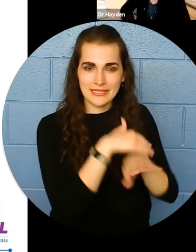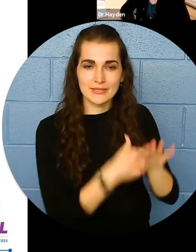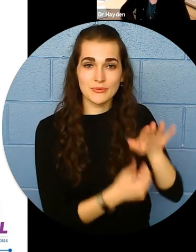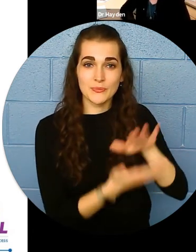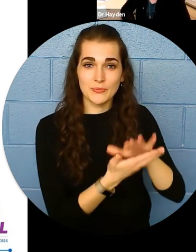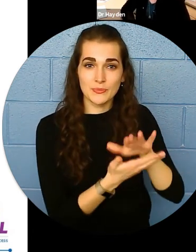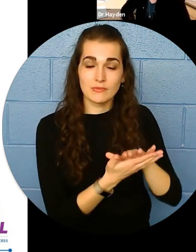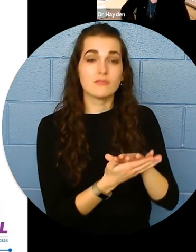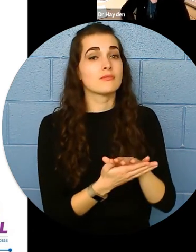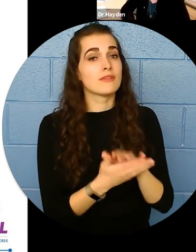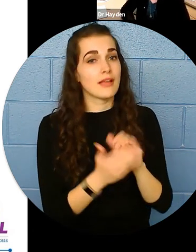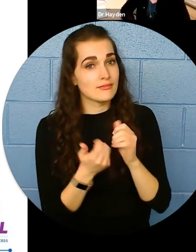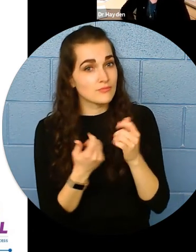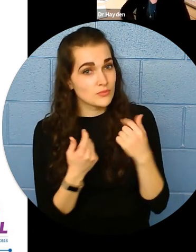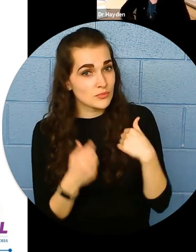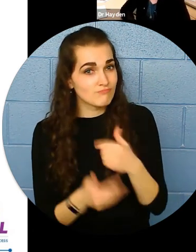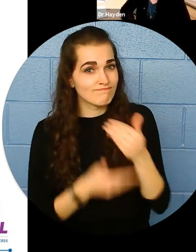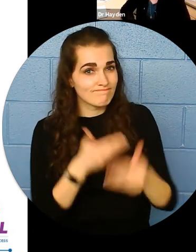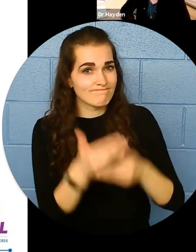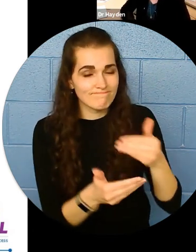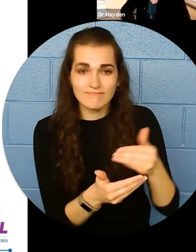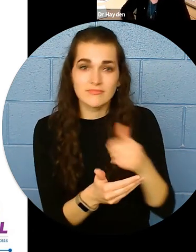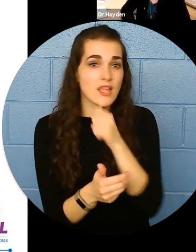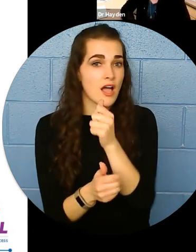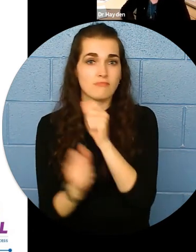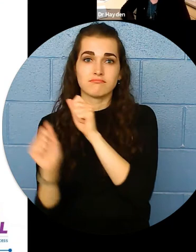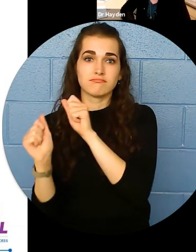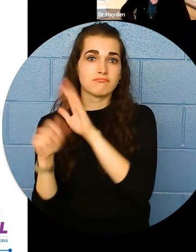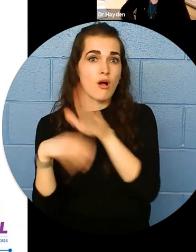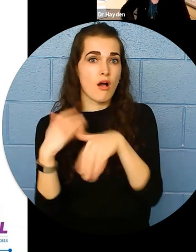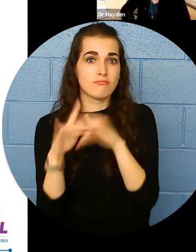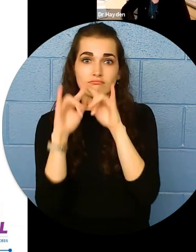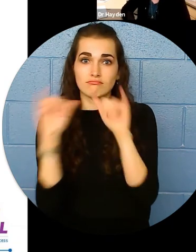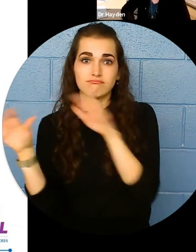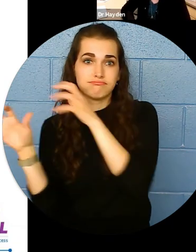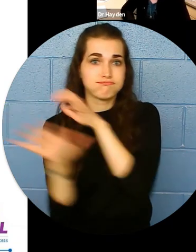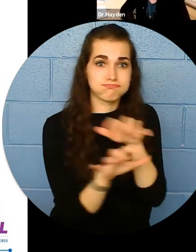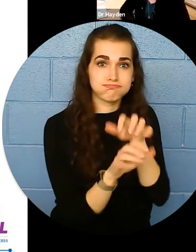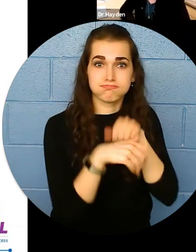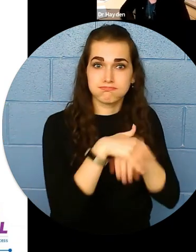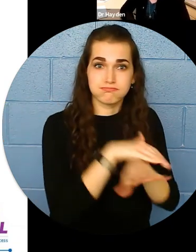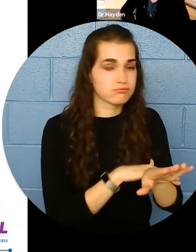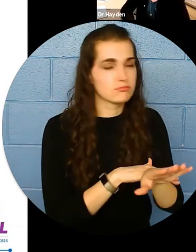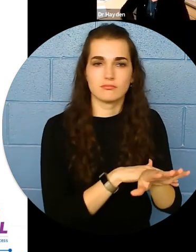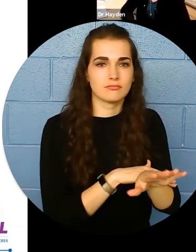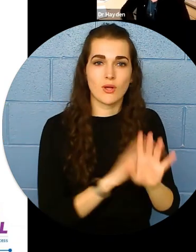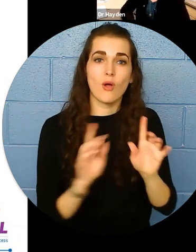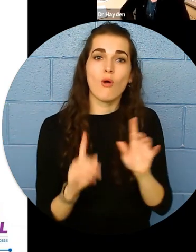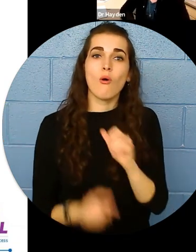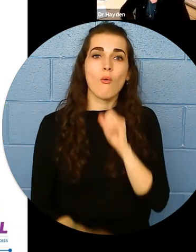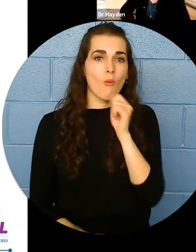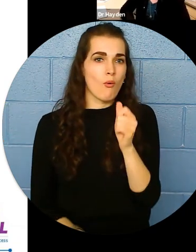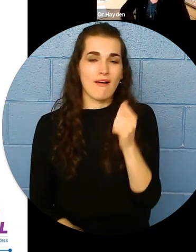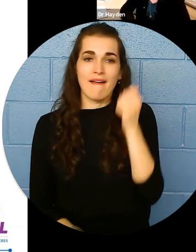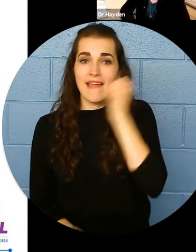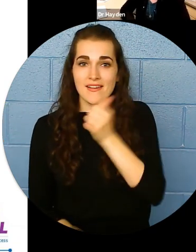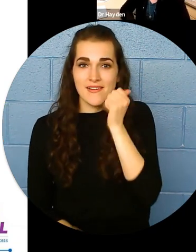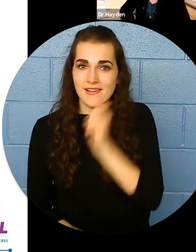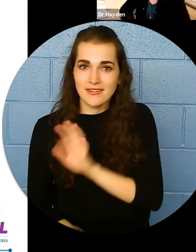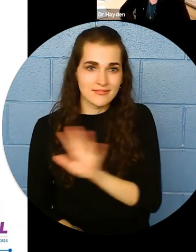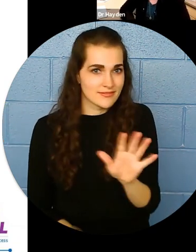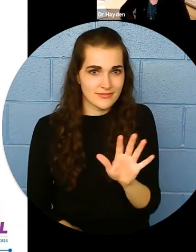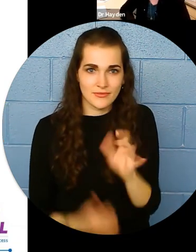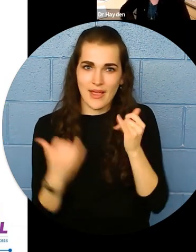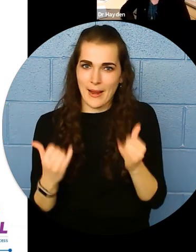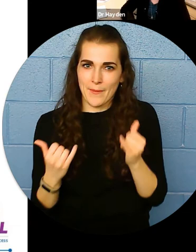But as we do this, we will not be transitioning all at one time, nor will we be coming back every single day at